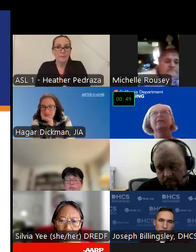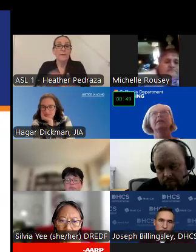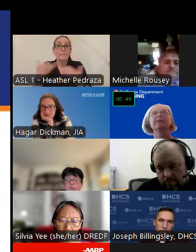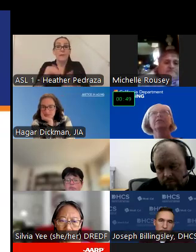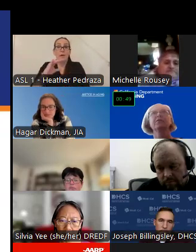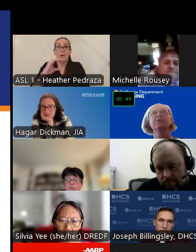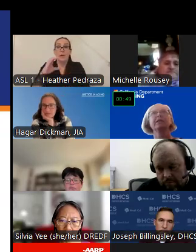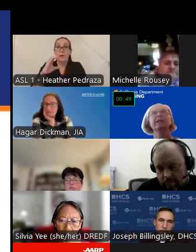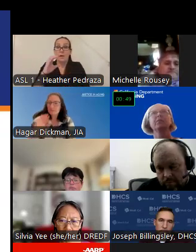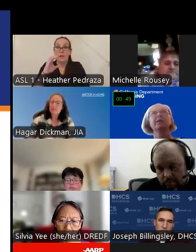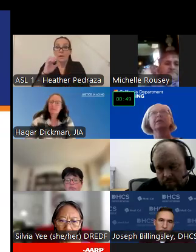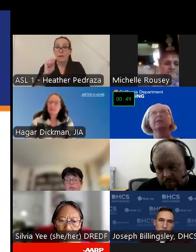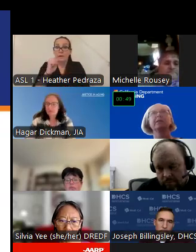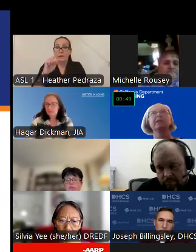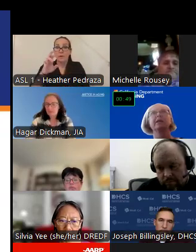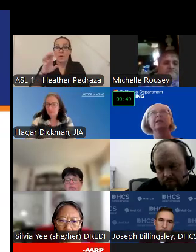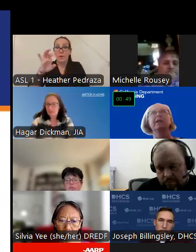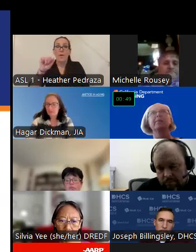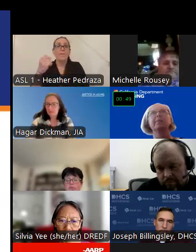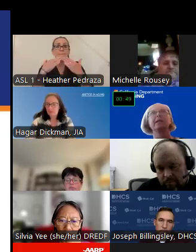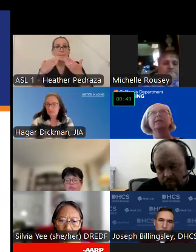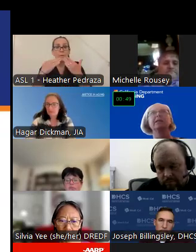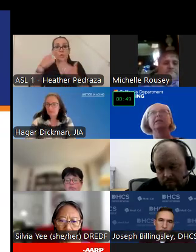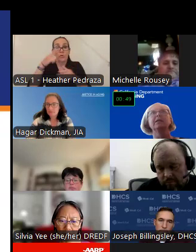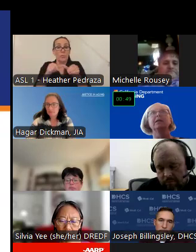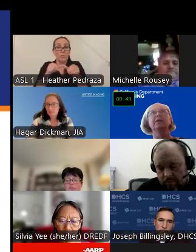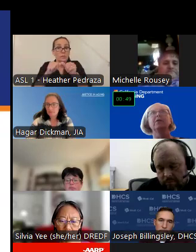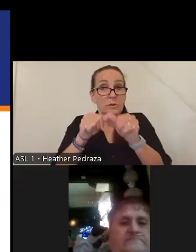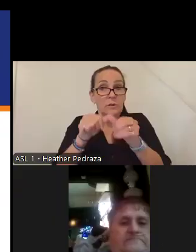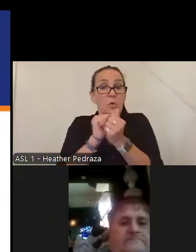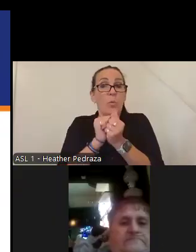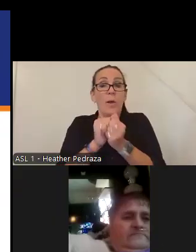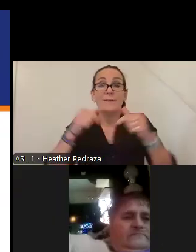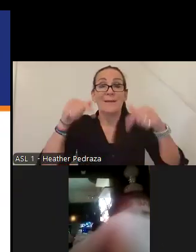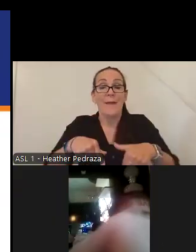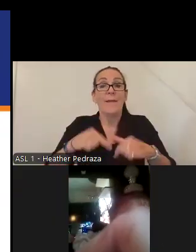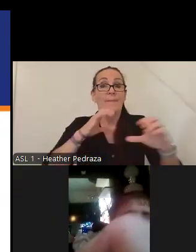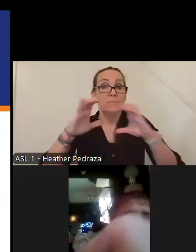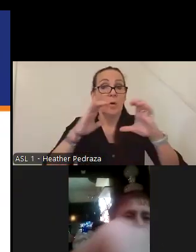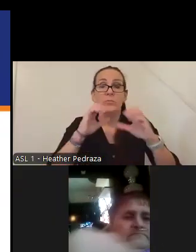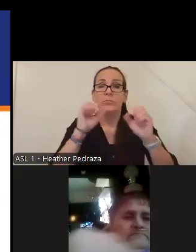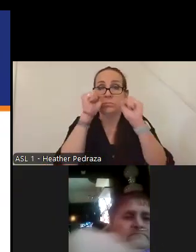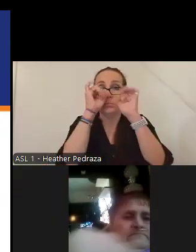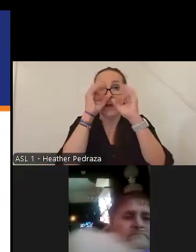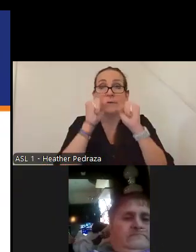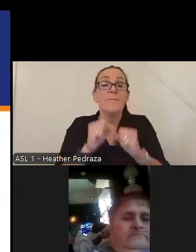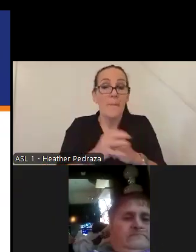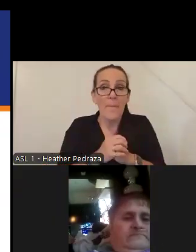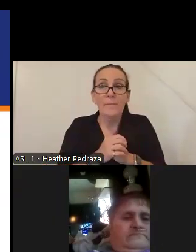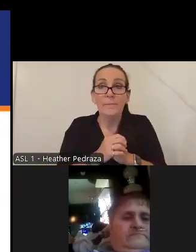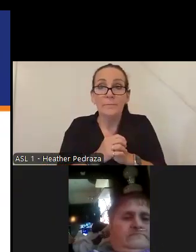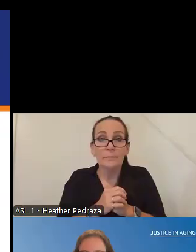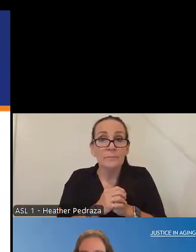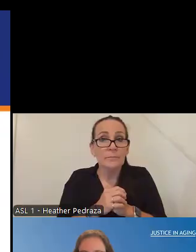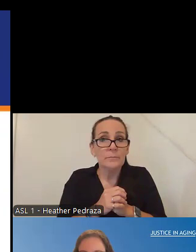Hi there. Thanks for staying with us. It's been an amazing conversation. PDF and then